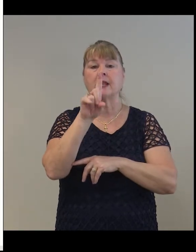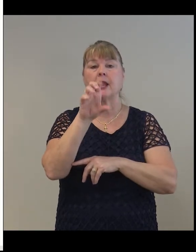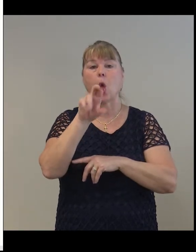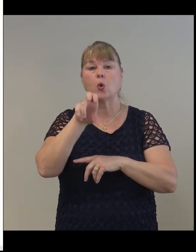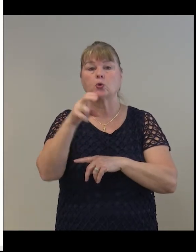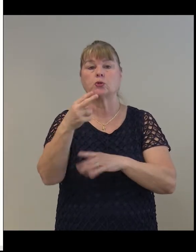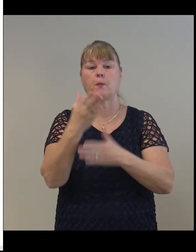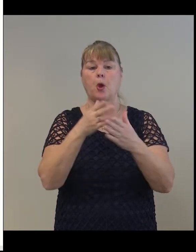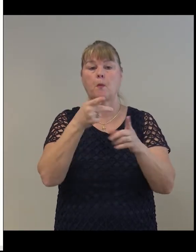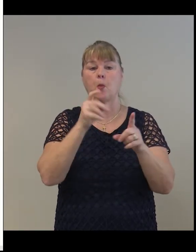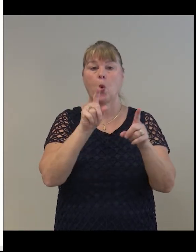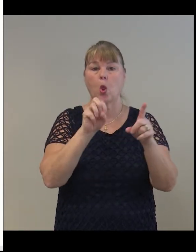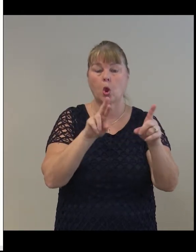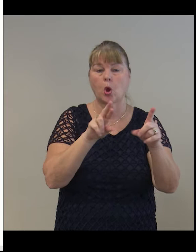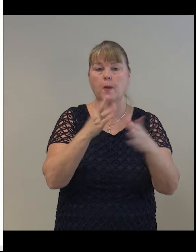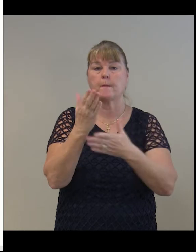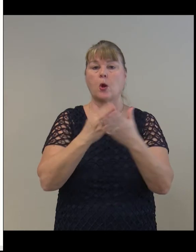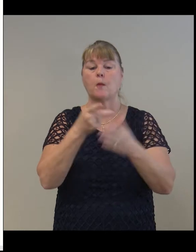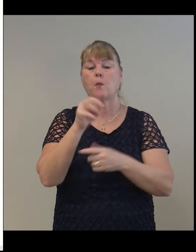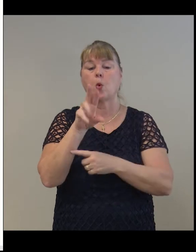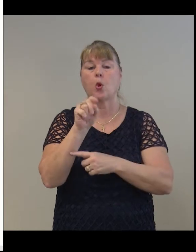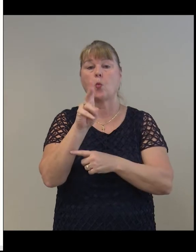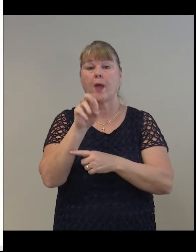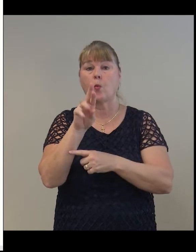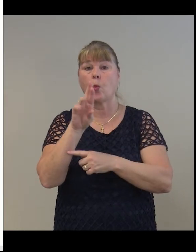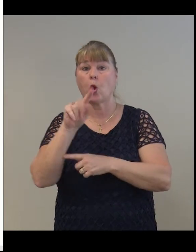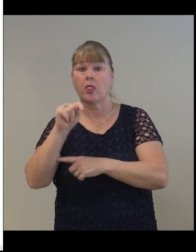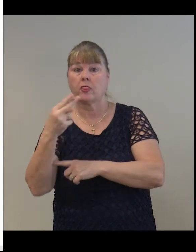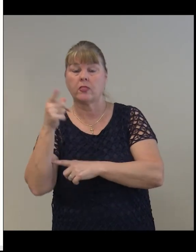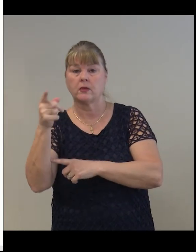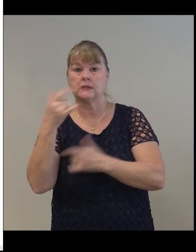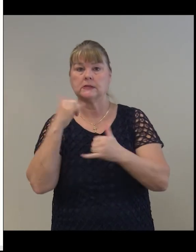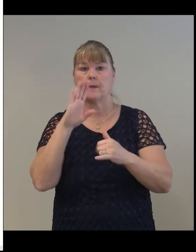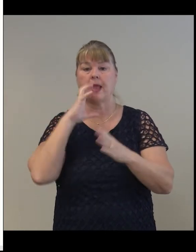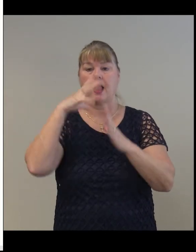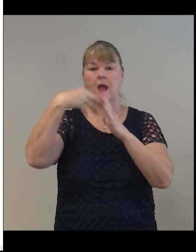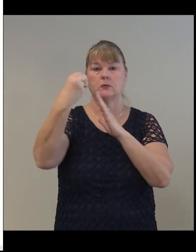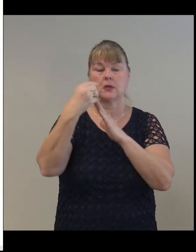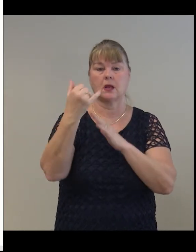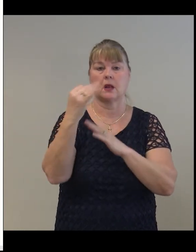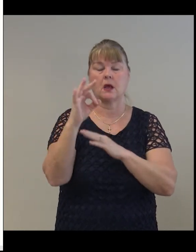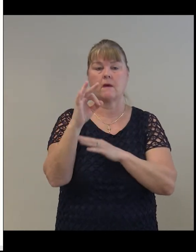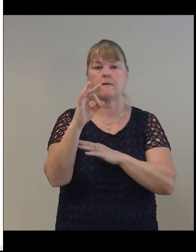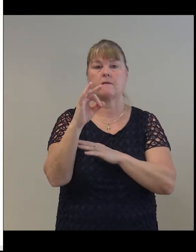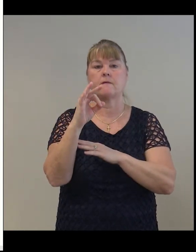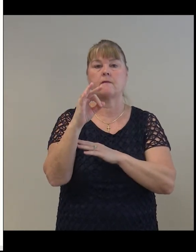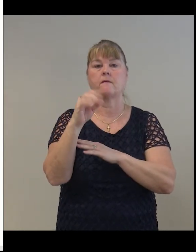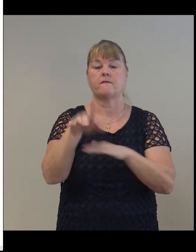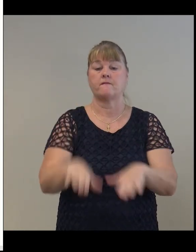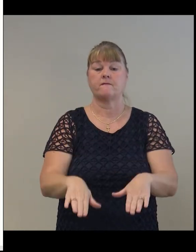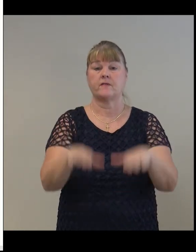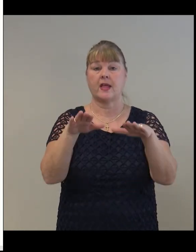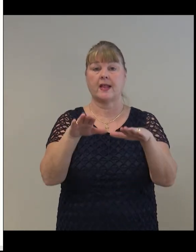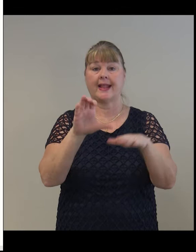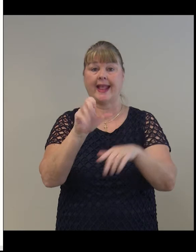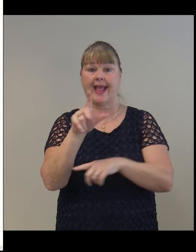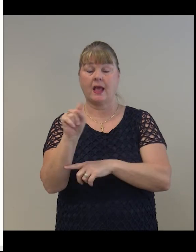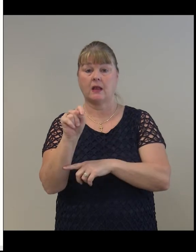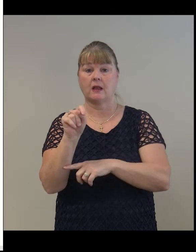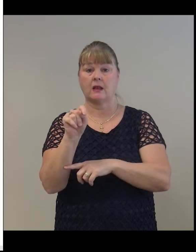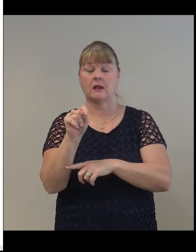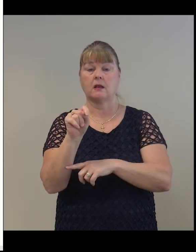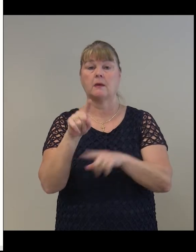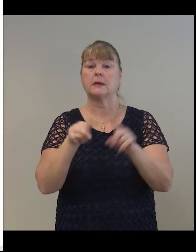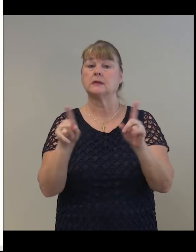to be outside of the flooded category. But for the most part, you've got islands left